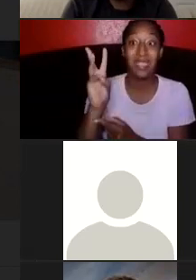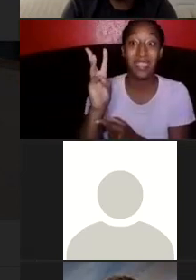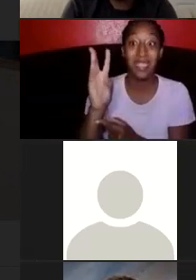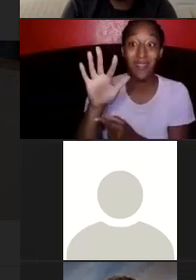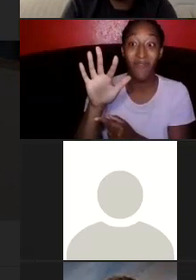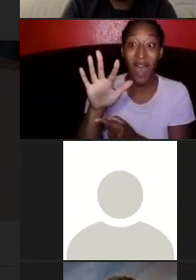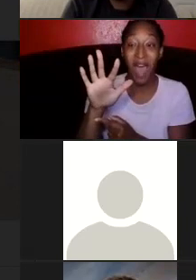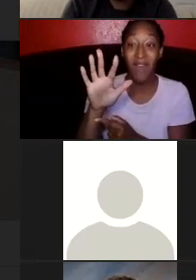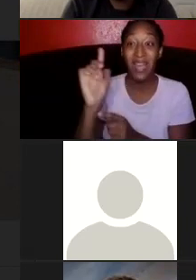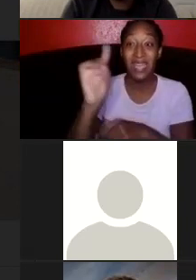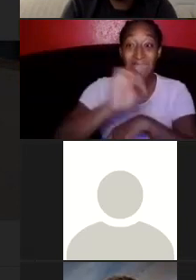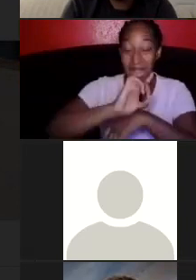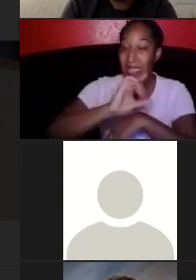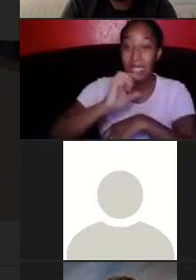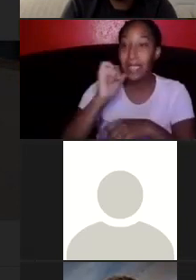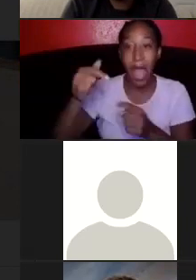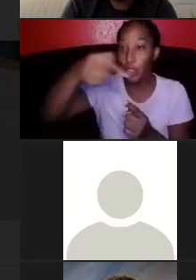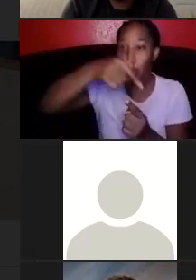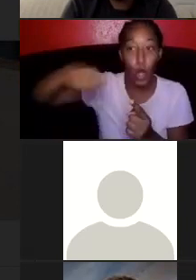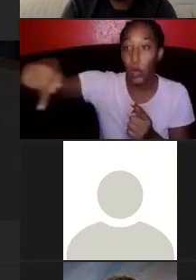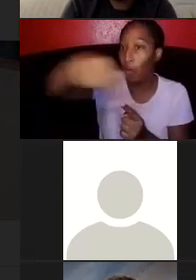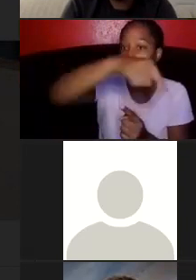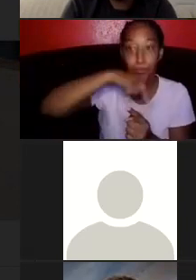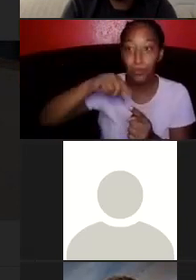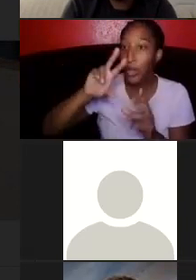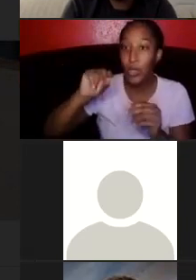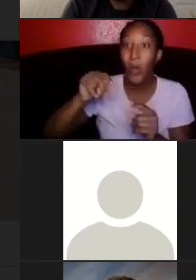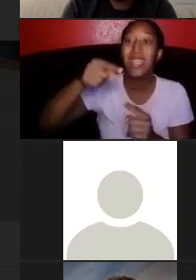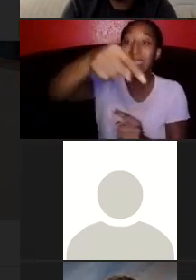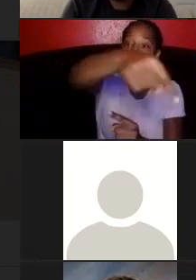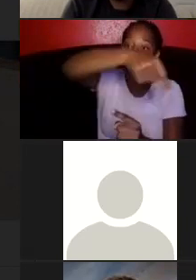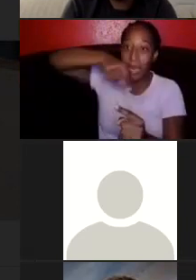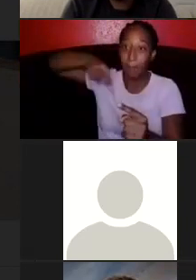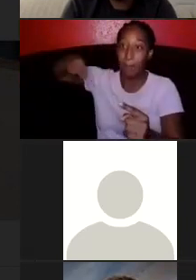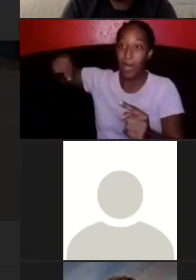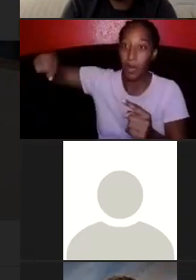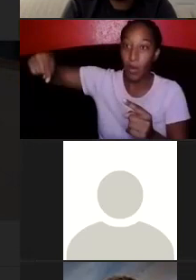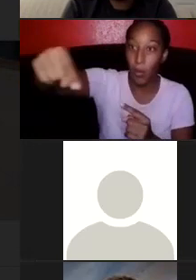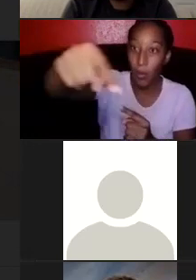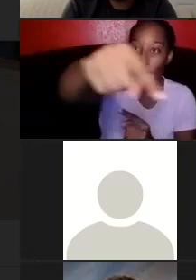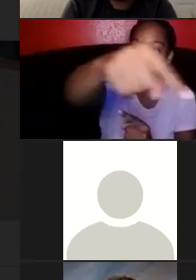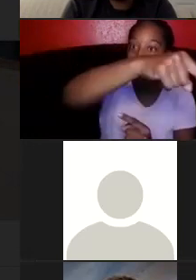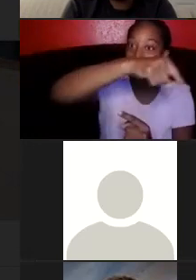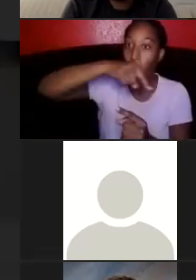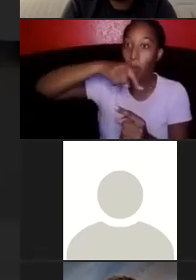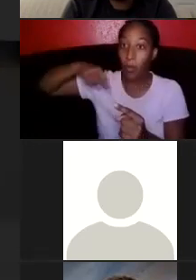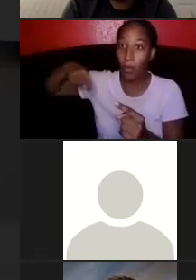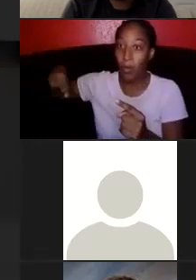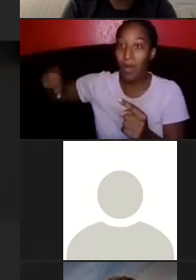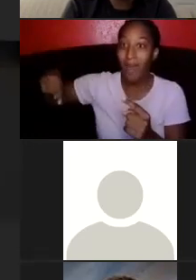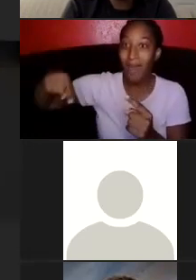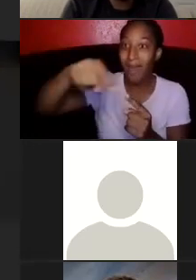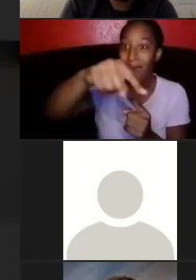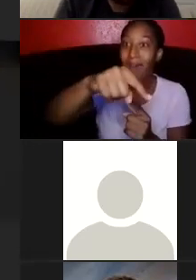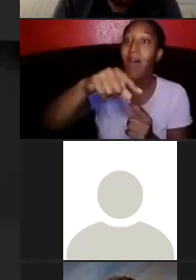elliptical. But, I always say we can estimate, right? We can approximate. we can approximate the Earth's orbit around the